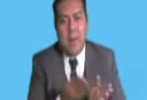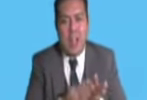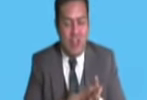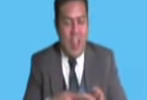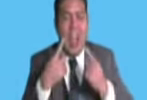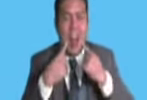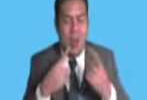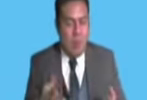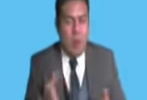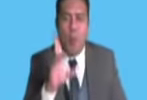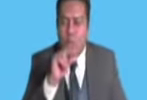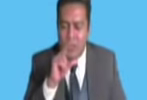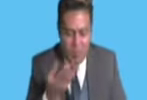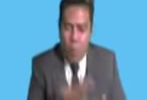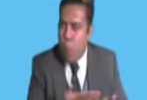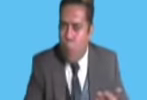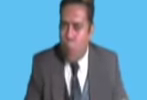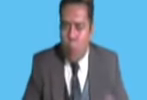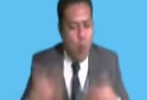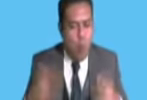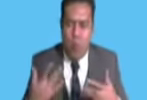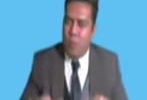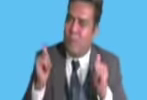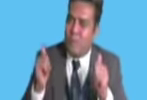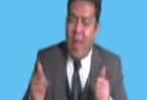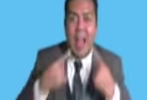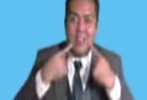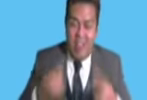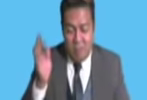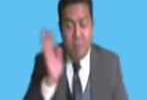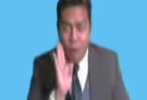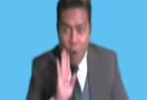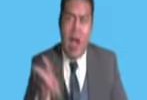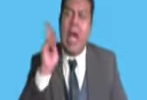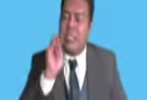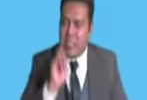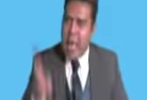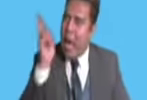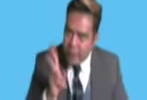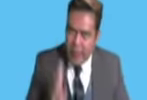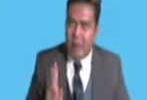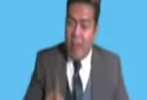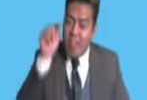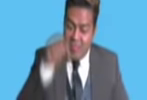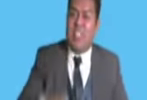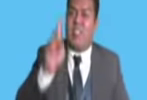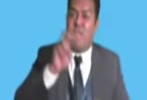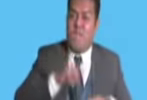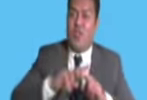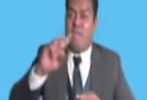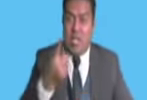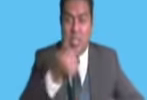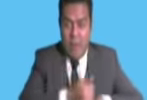Honorable Speaker, I have said this before, and I will say it again, that this Fiji First government, the